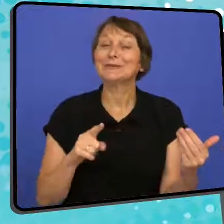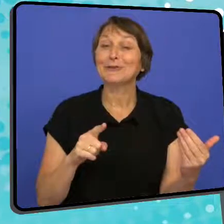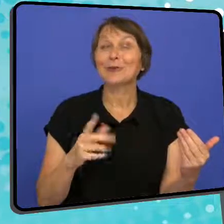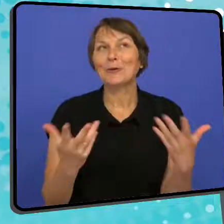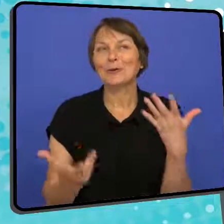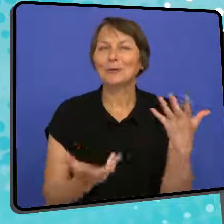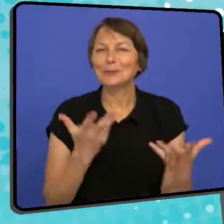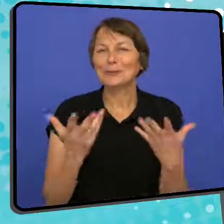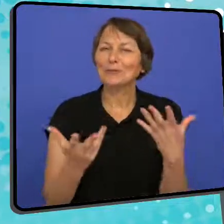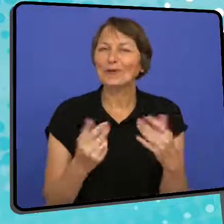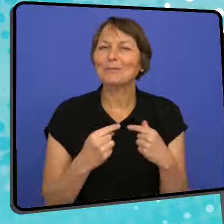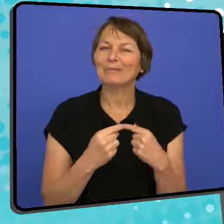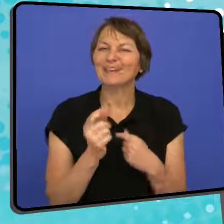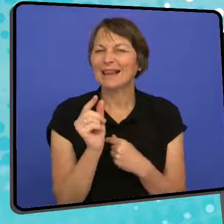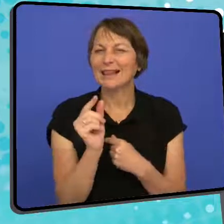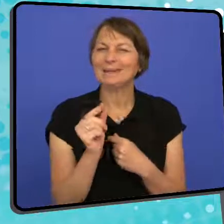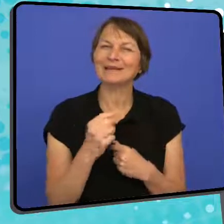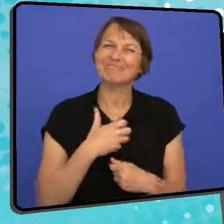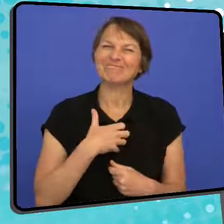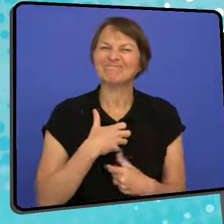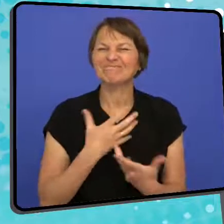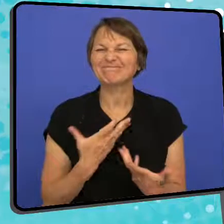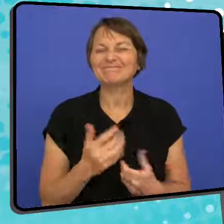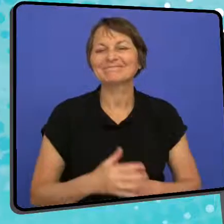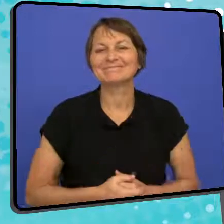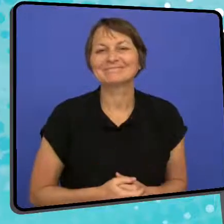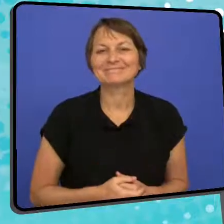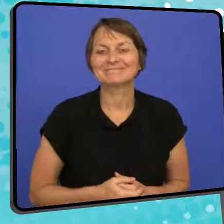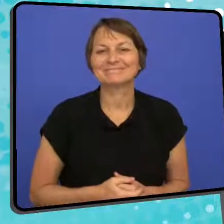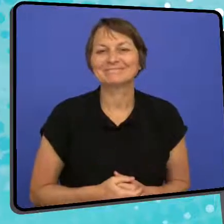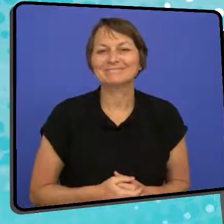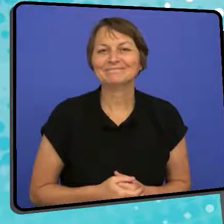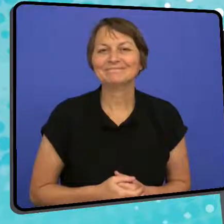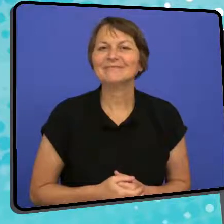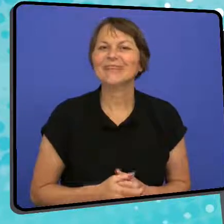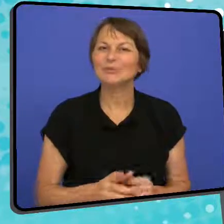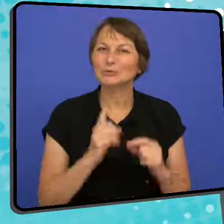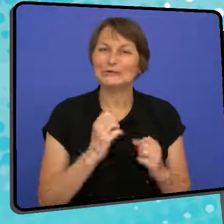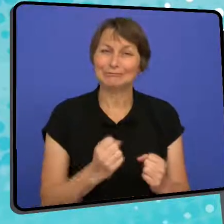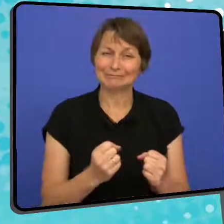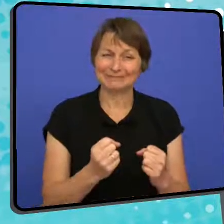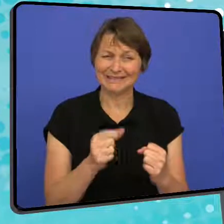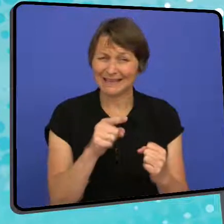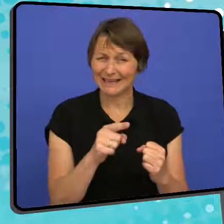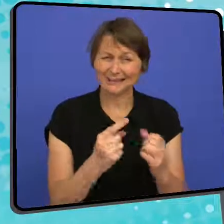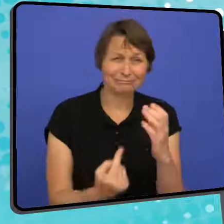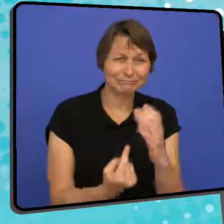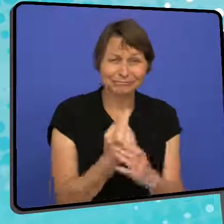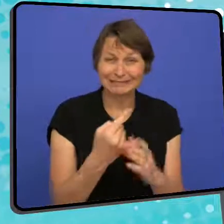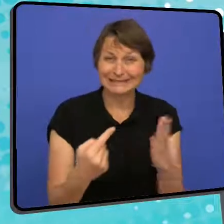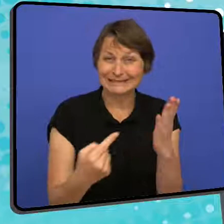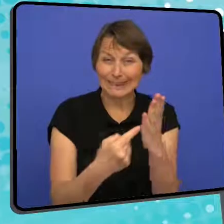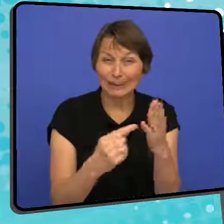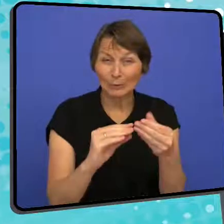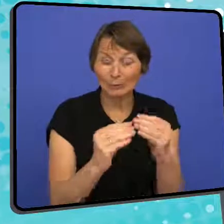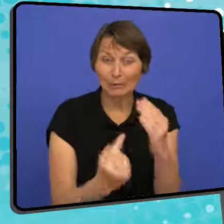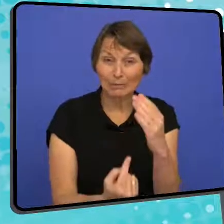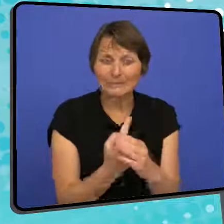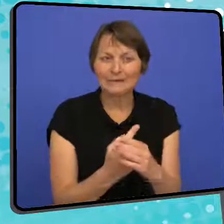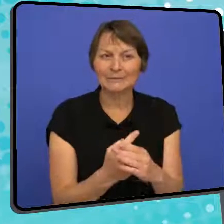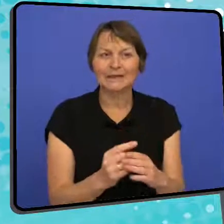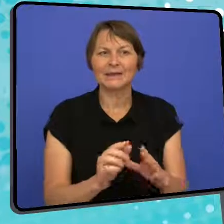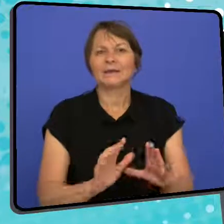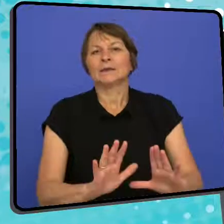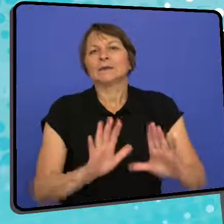But yeah, that's what annoys me. It's more like pure technical disturbances. Yeah.